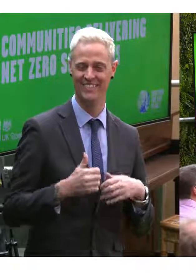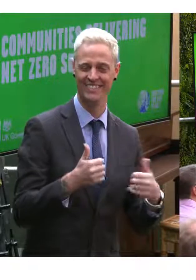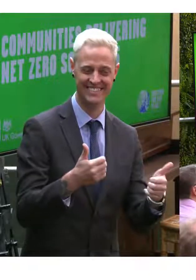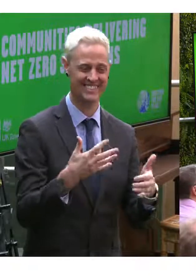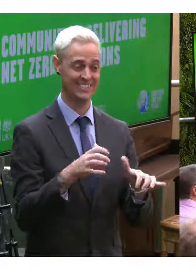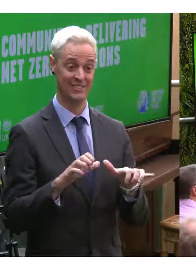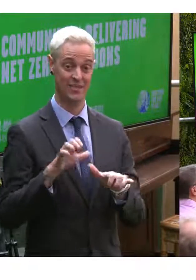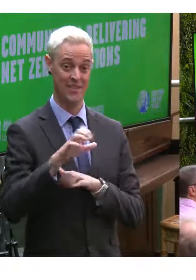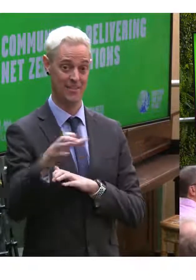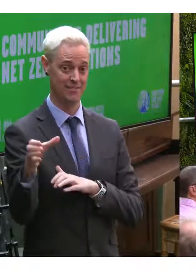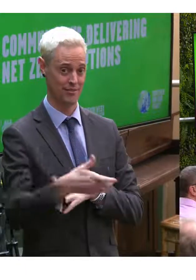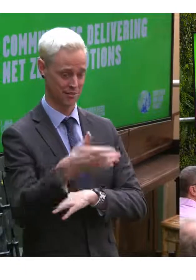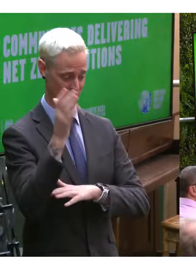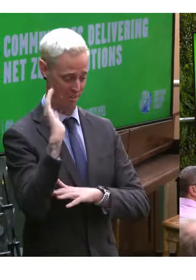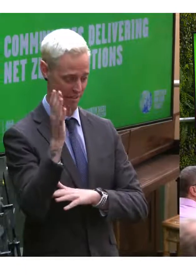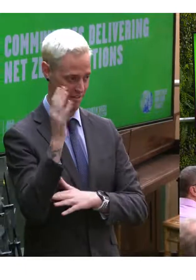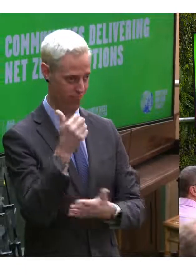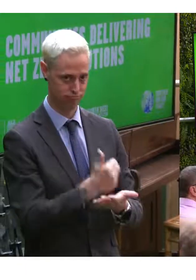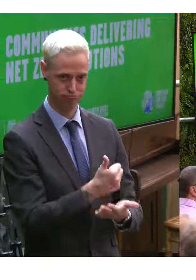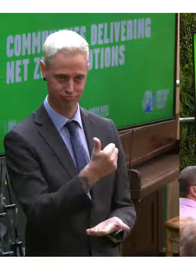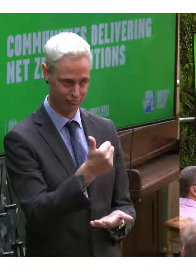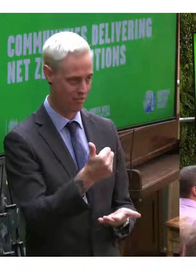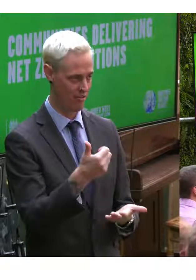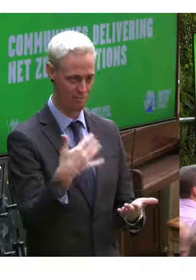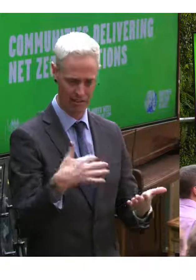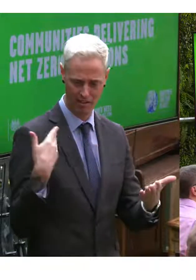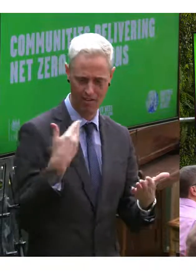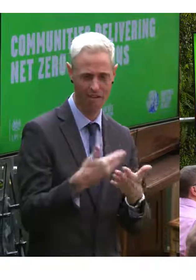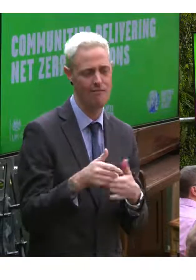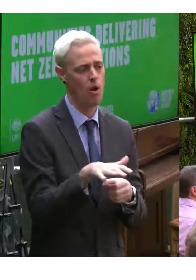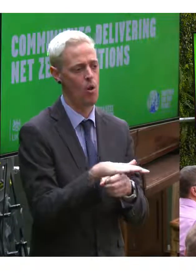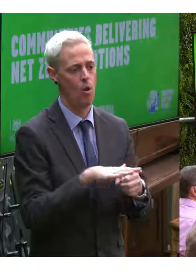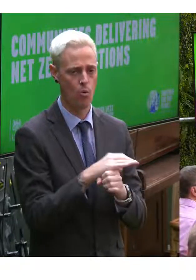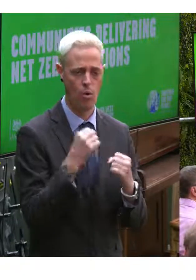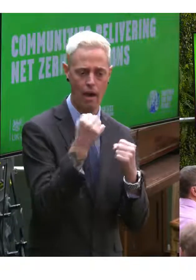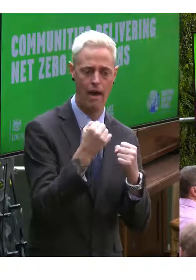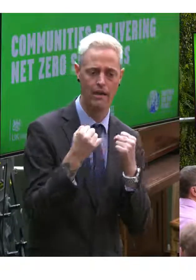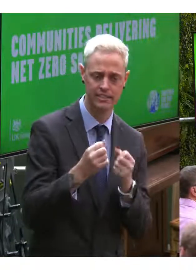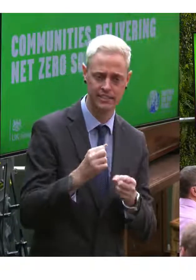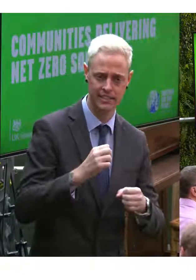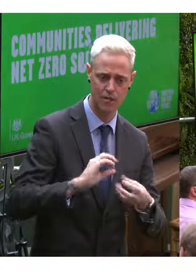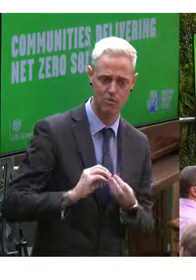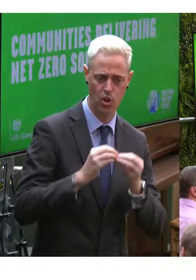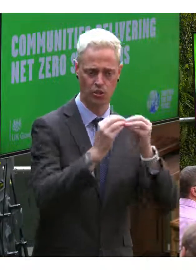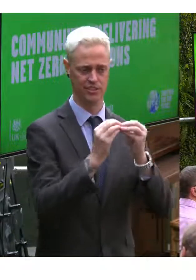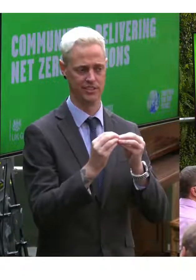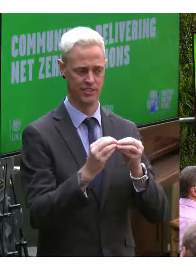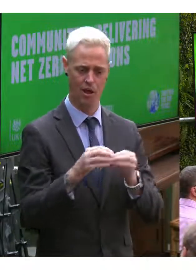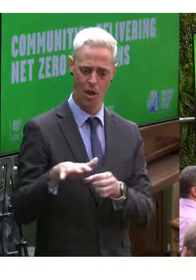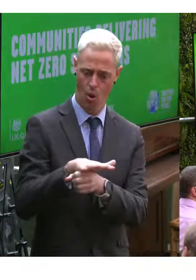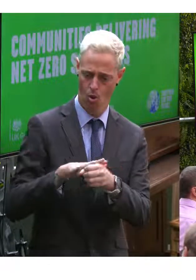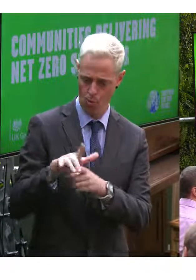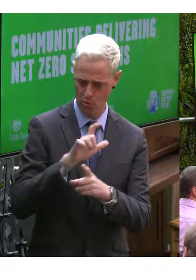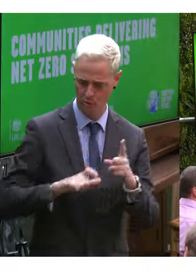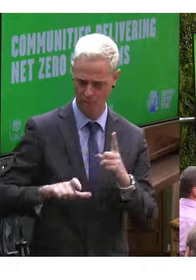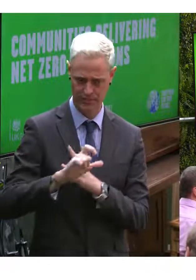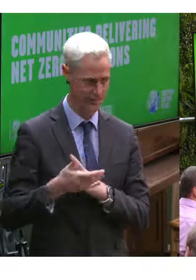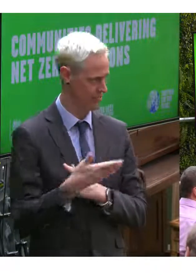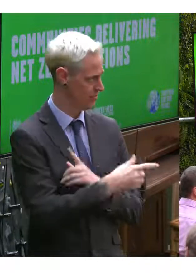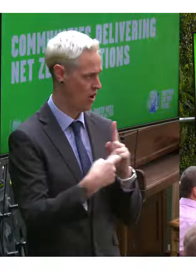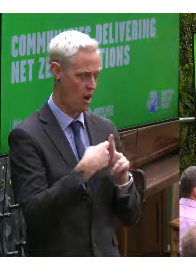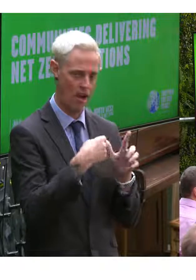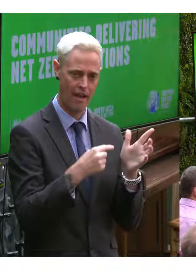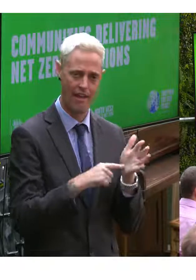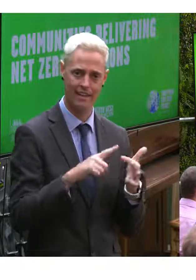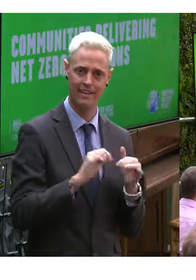well placed, I think, Kate, given how many times we've heard about local energy production and local communities today. So our next speaker is Kate Gill-Martin from the